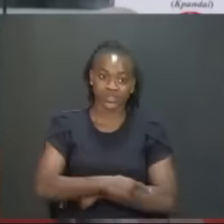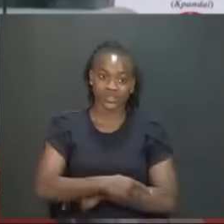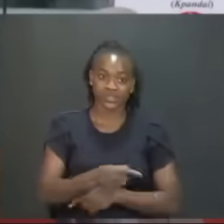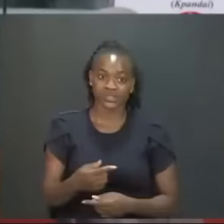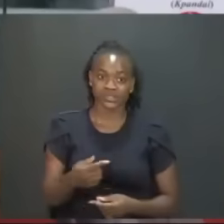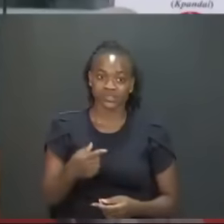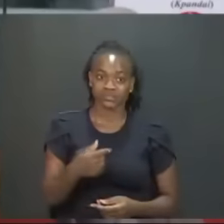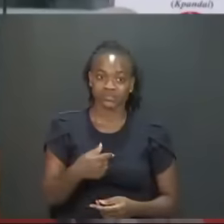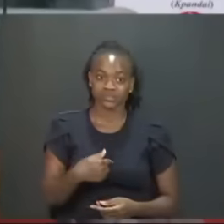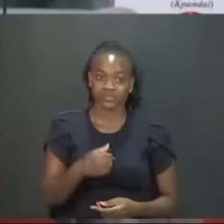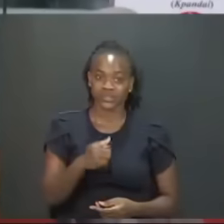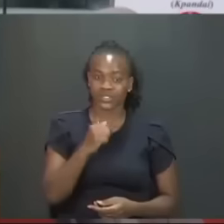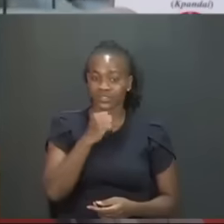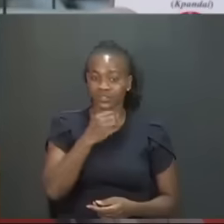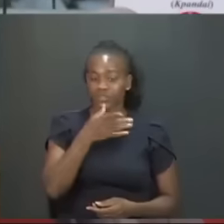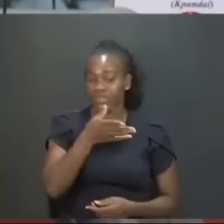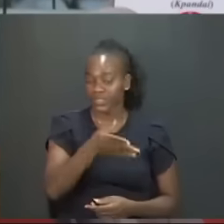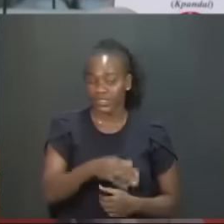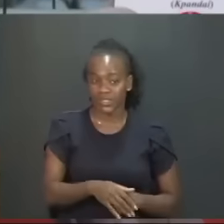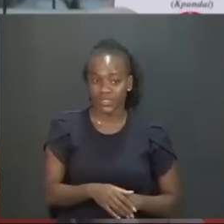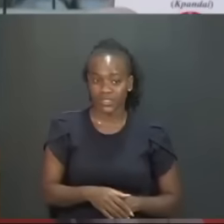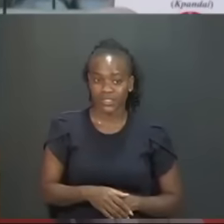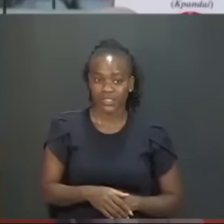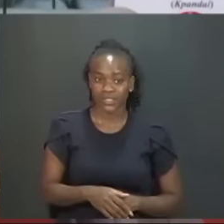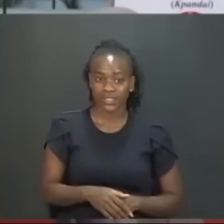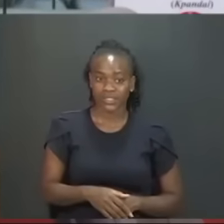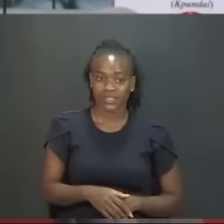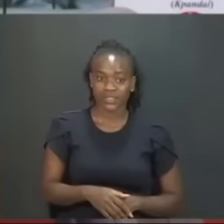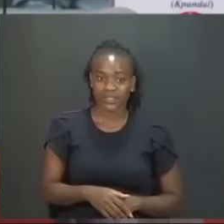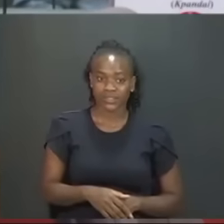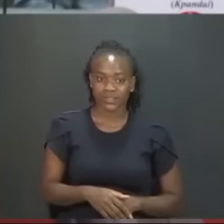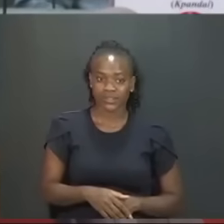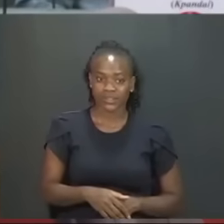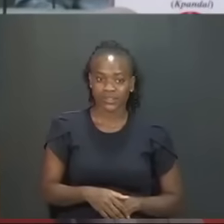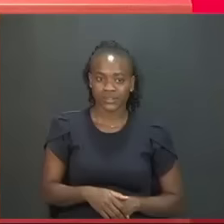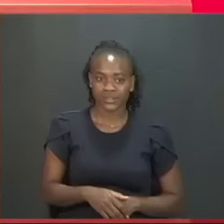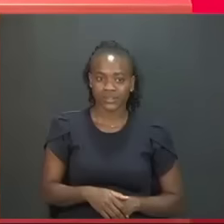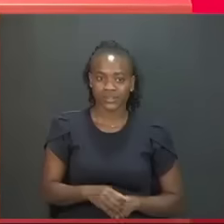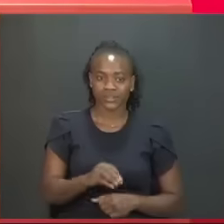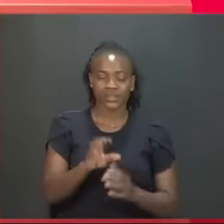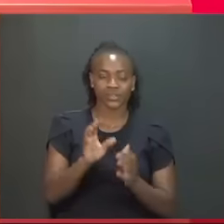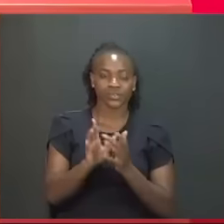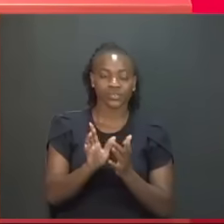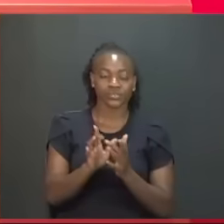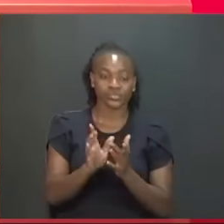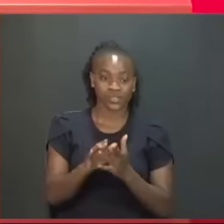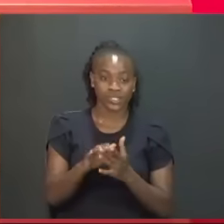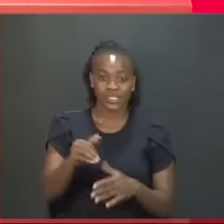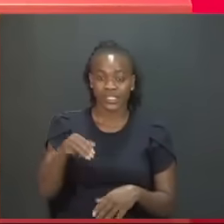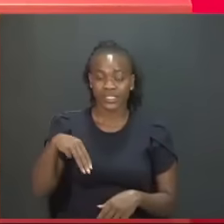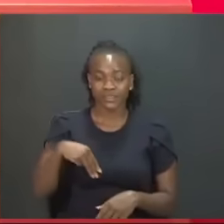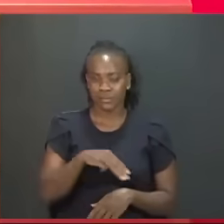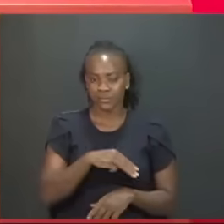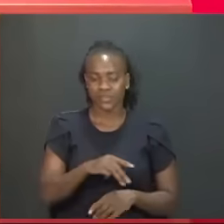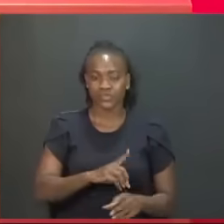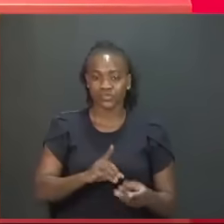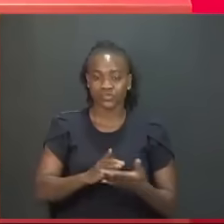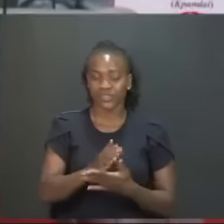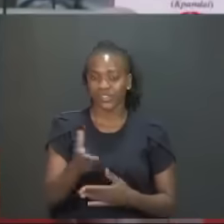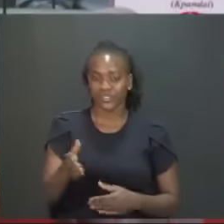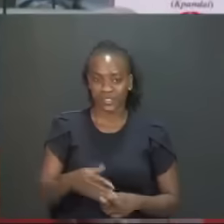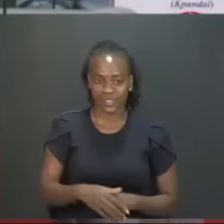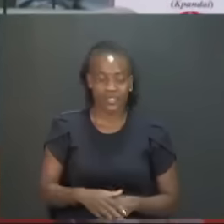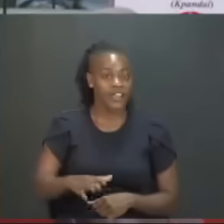wasn't at the business committee. But Speaker, so get in touch with your colleagues and let's do the needful. Even if there is always